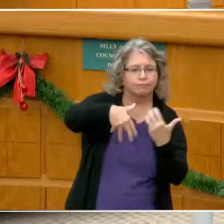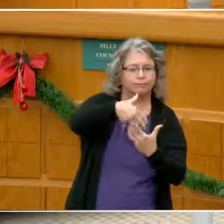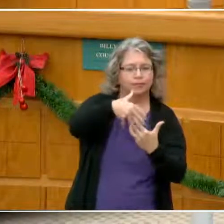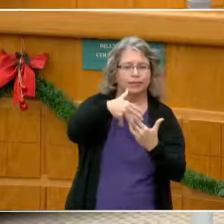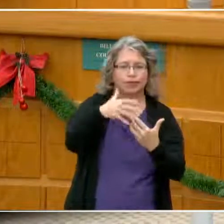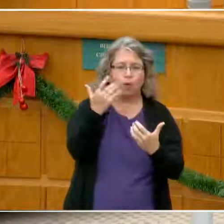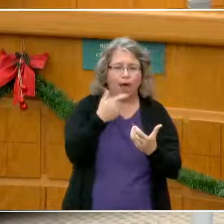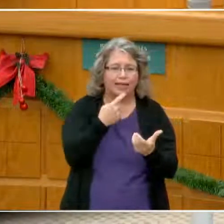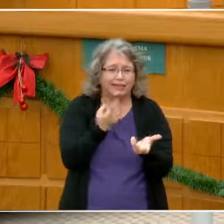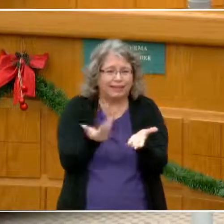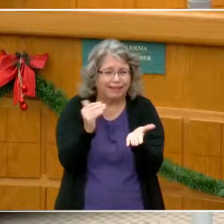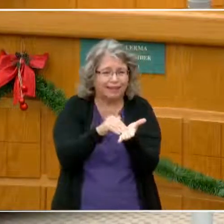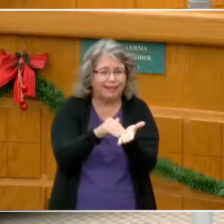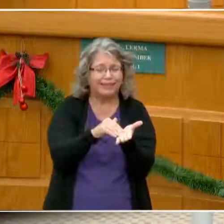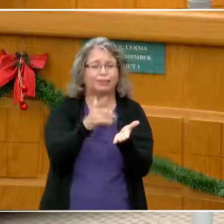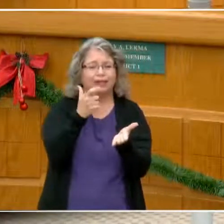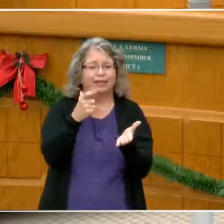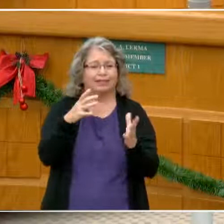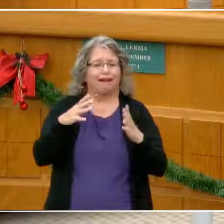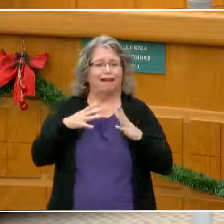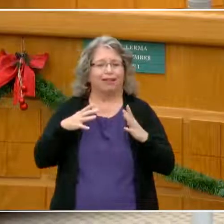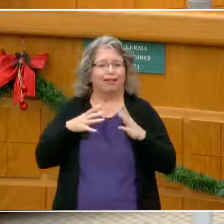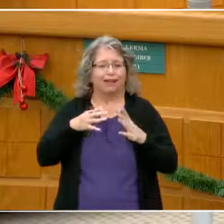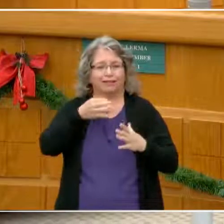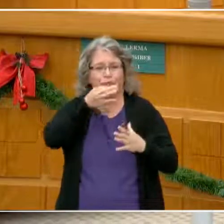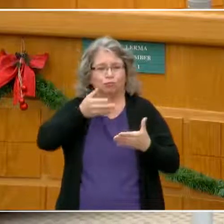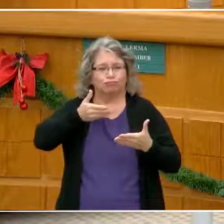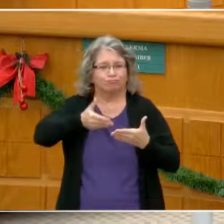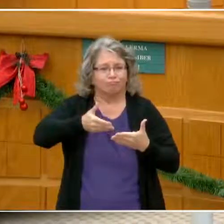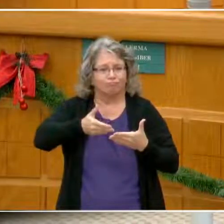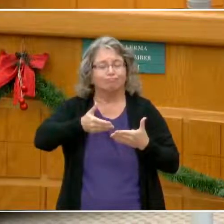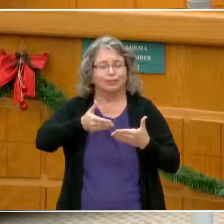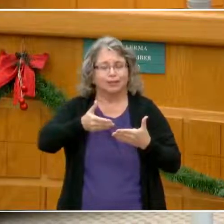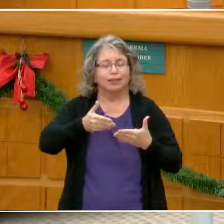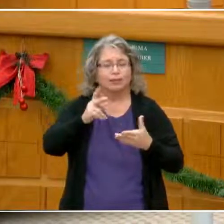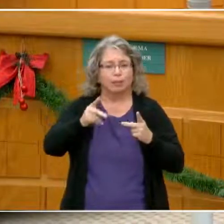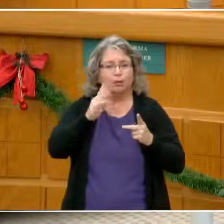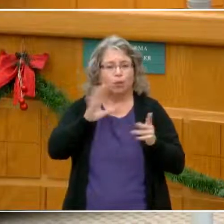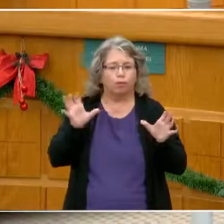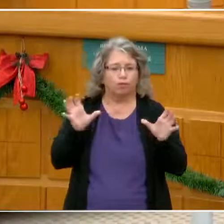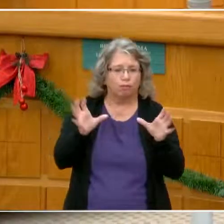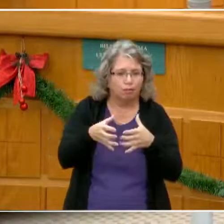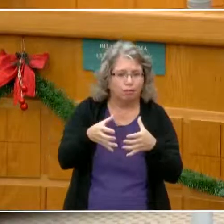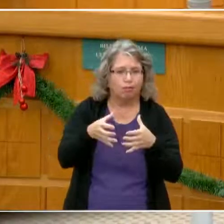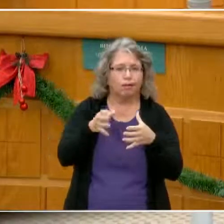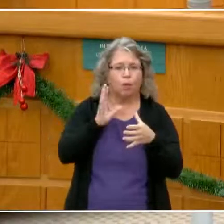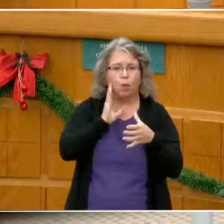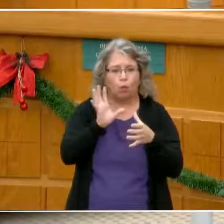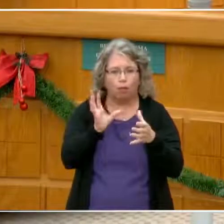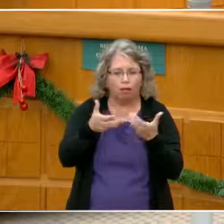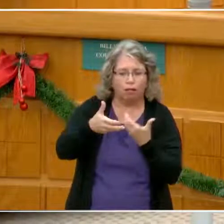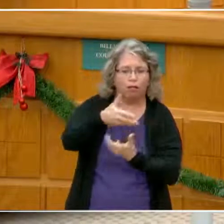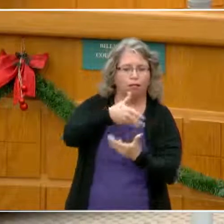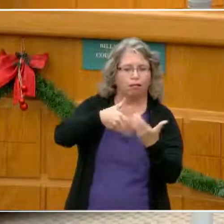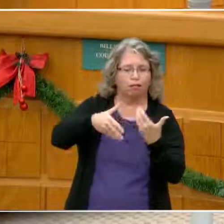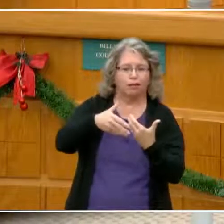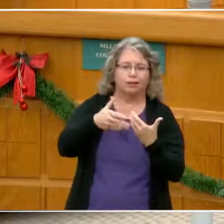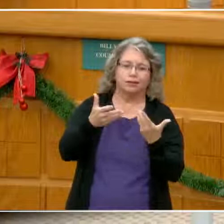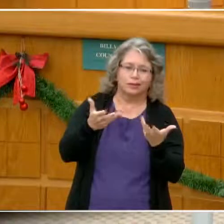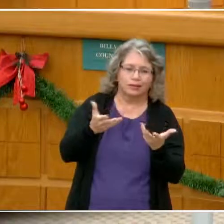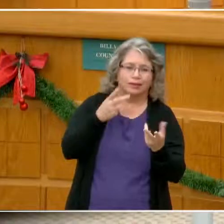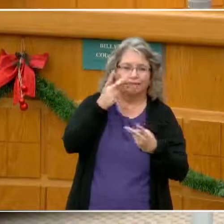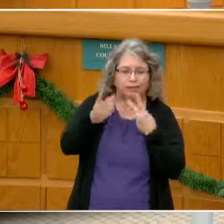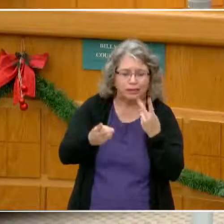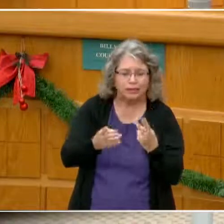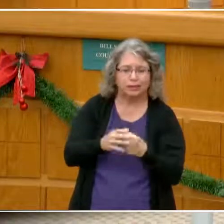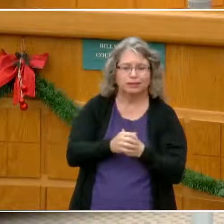congregate, where people are going to get together, okay? So, number one, if you're not vaccinated but